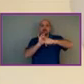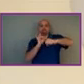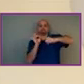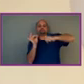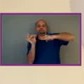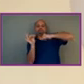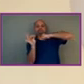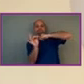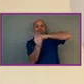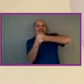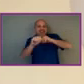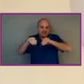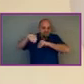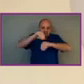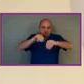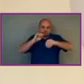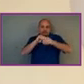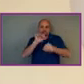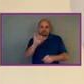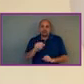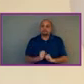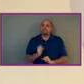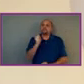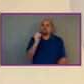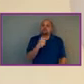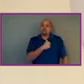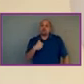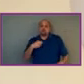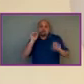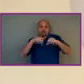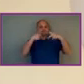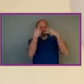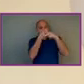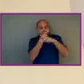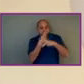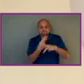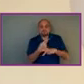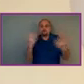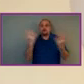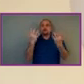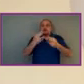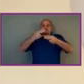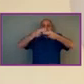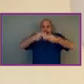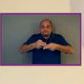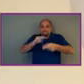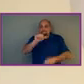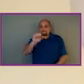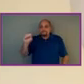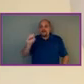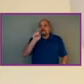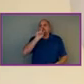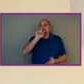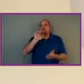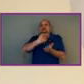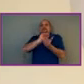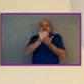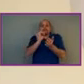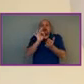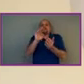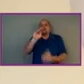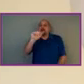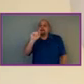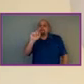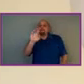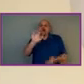asteroids, and in that way will determine the mass of or the amount of matter that there is in